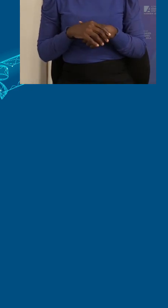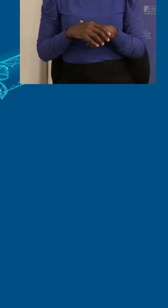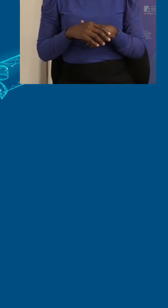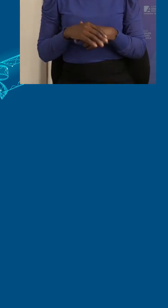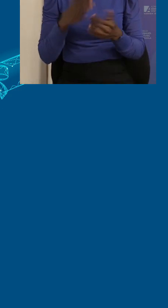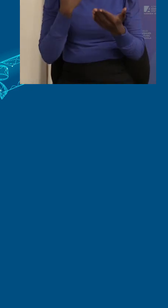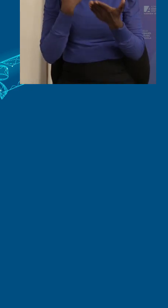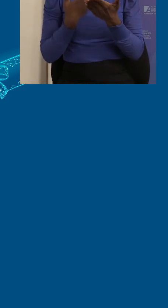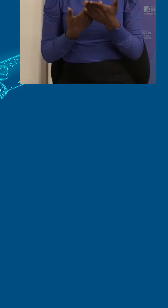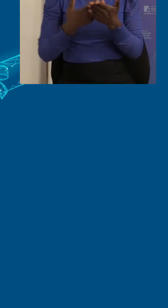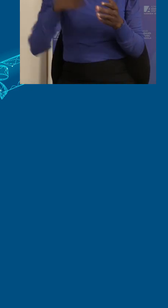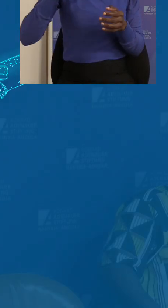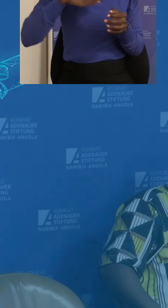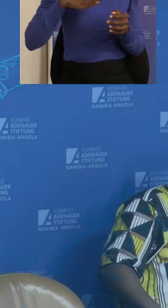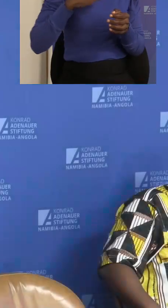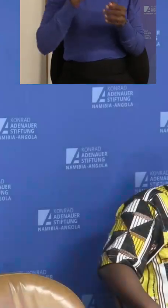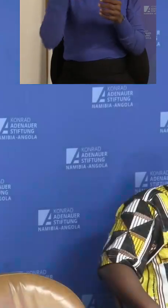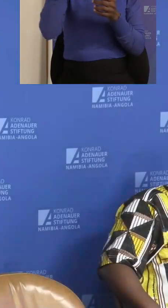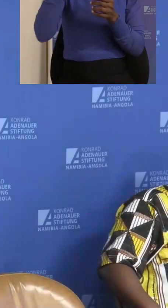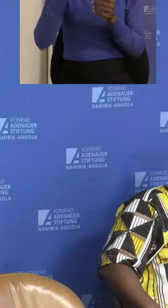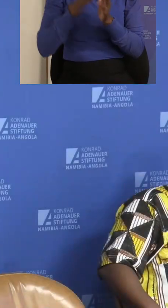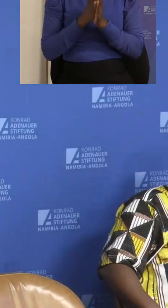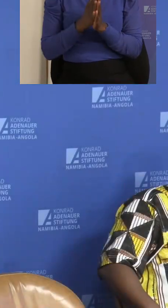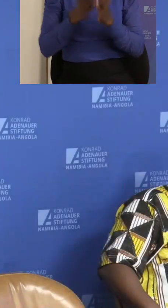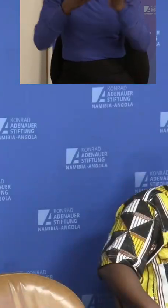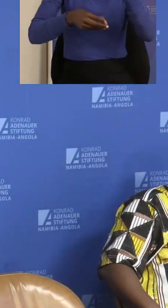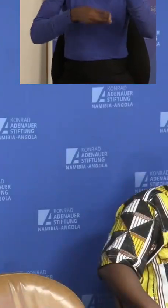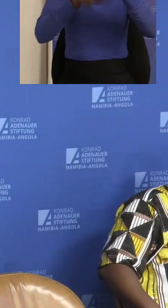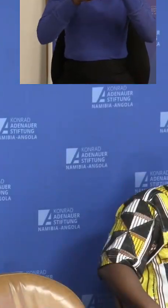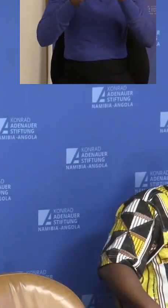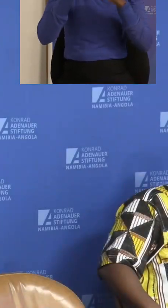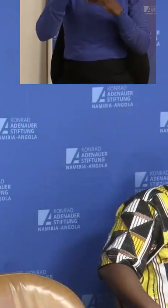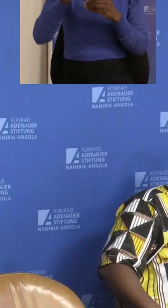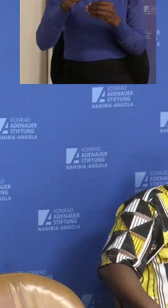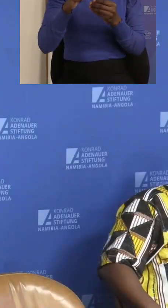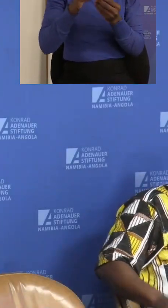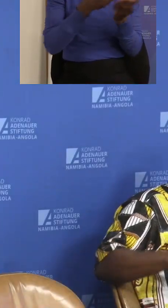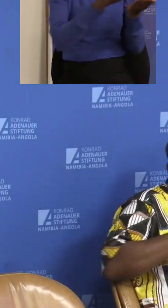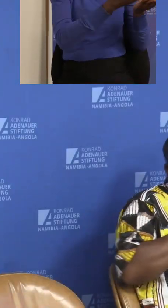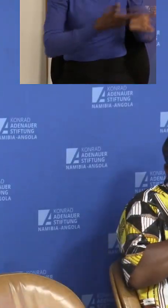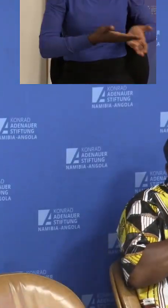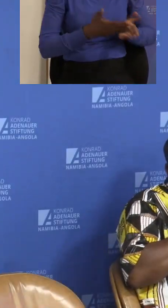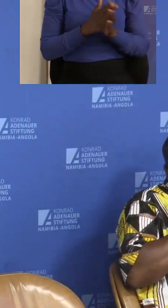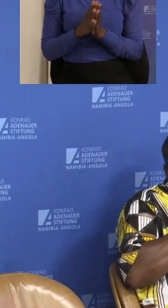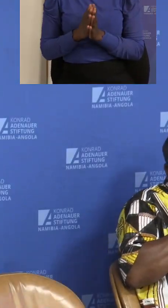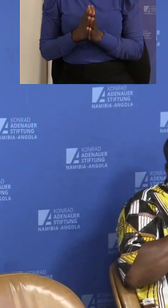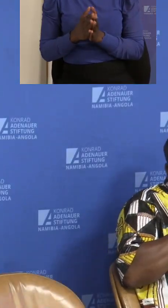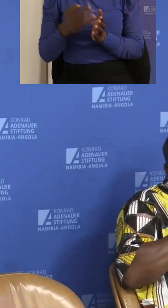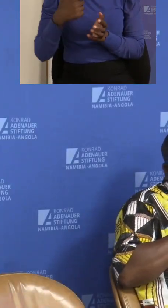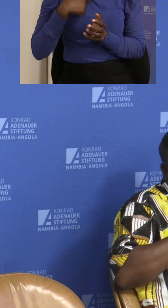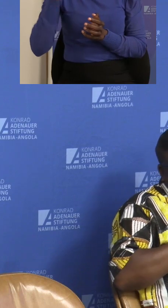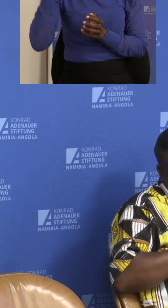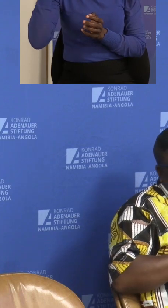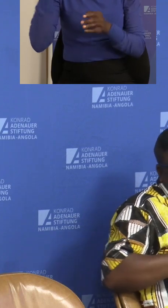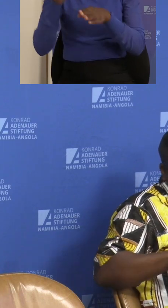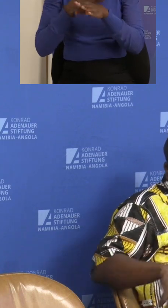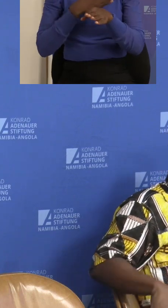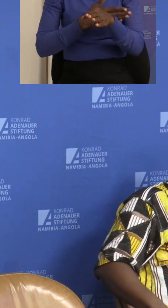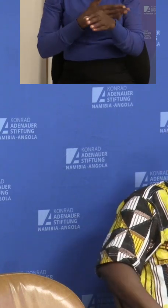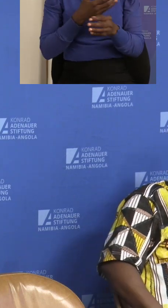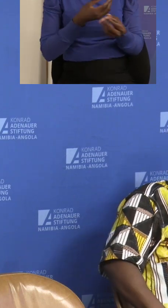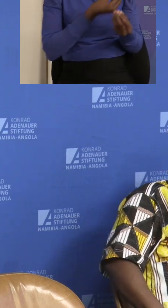Thank you, Fru Rusman, for your insightful input and contribution, and of course, warm welcome. I think before I hand over to